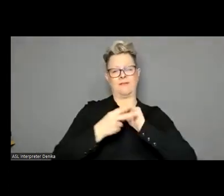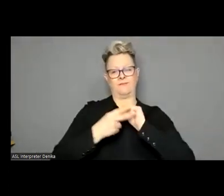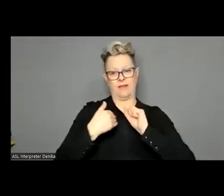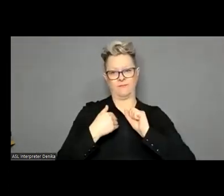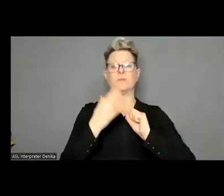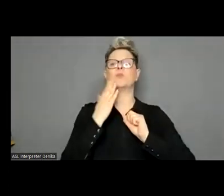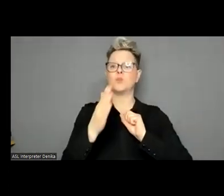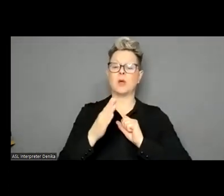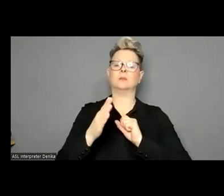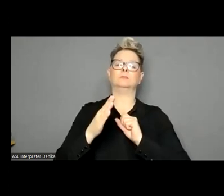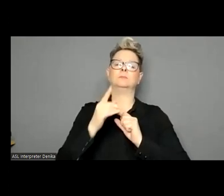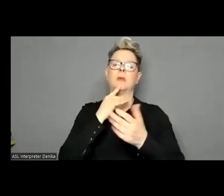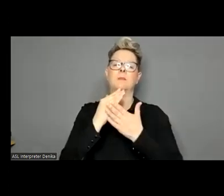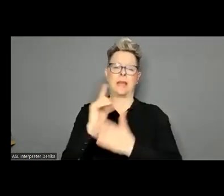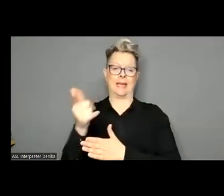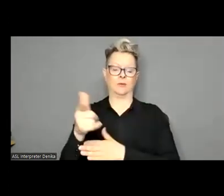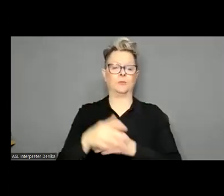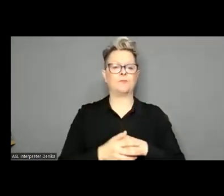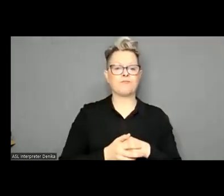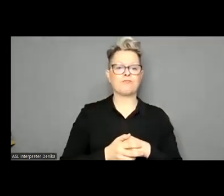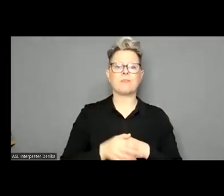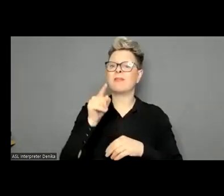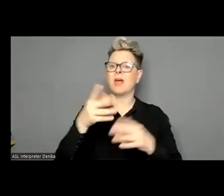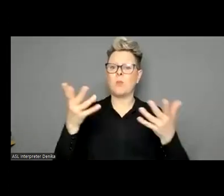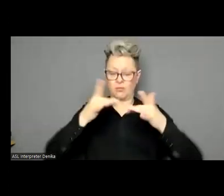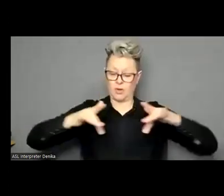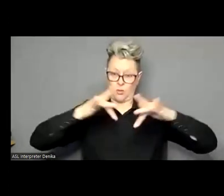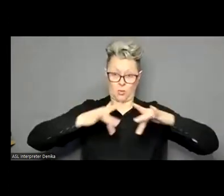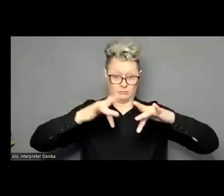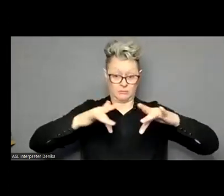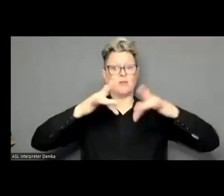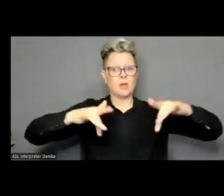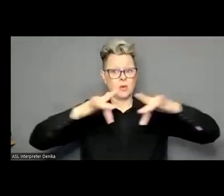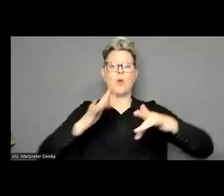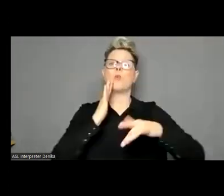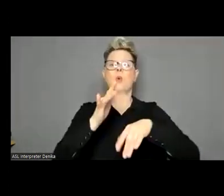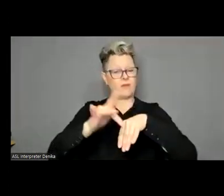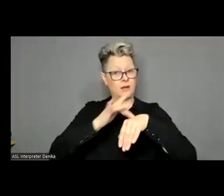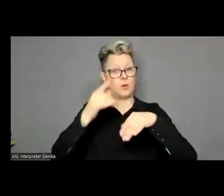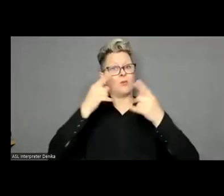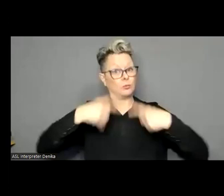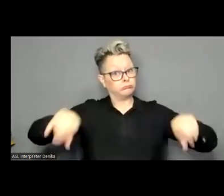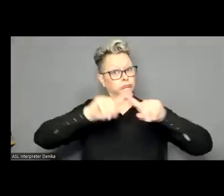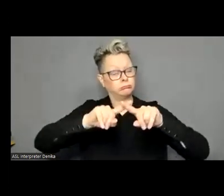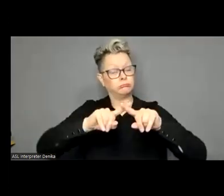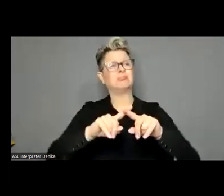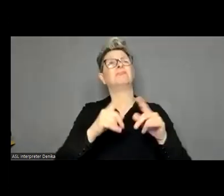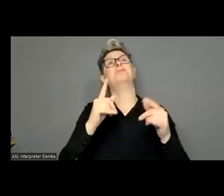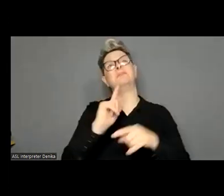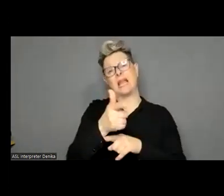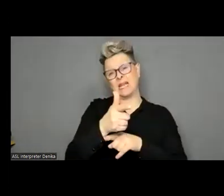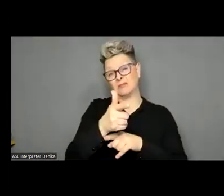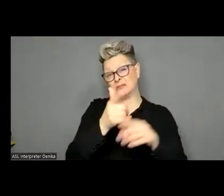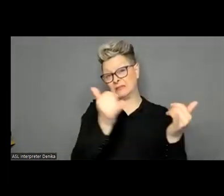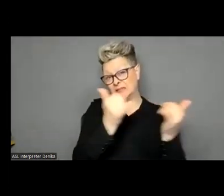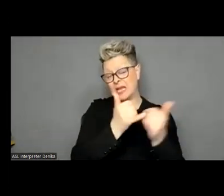We are recording, and that recording will be available to you probably later today or tomorrow once it's